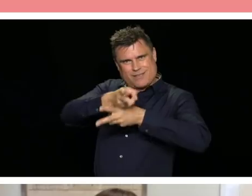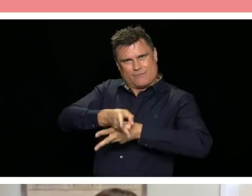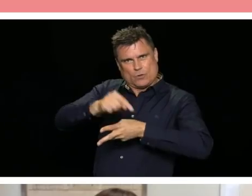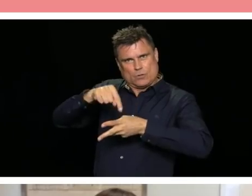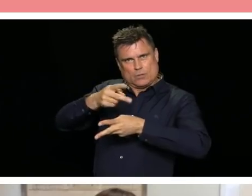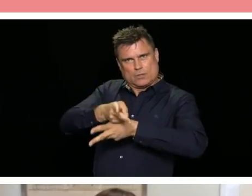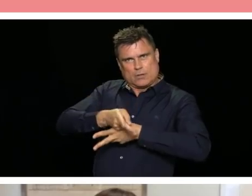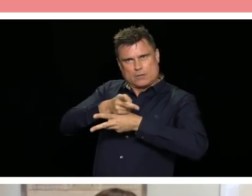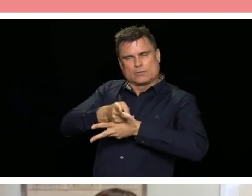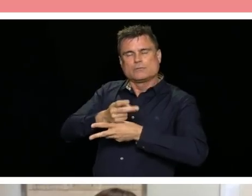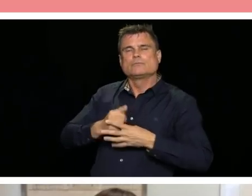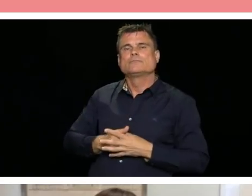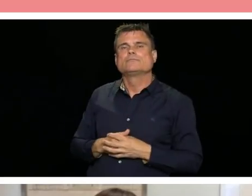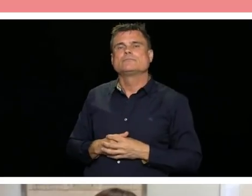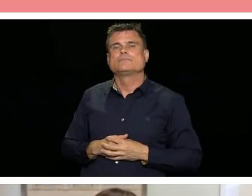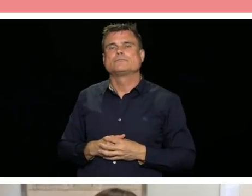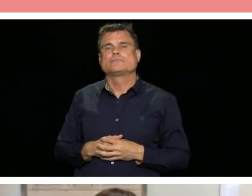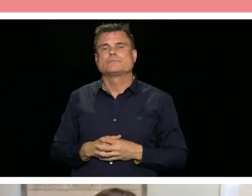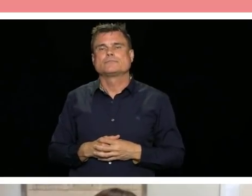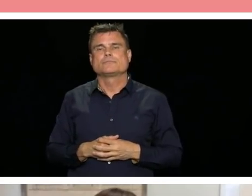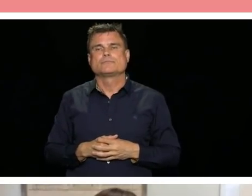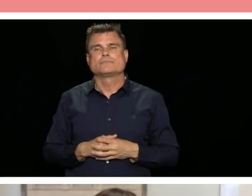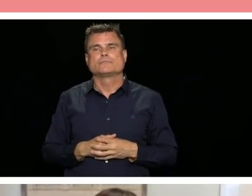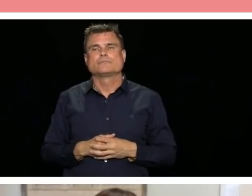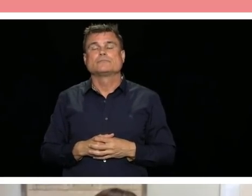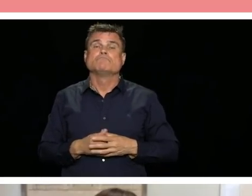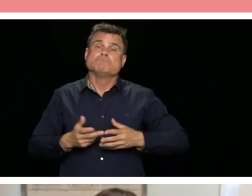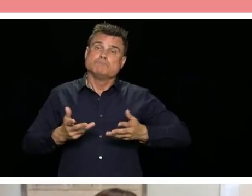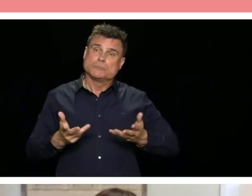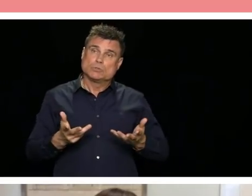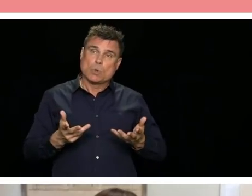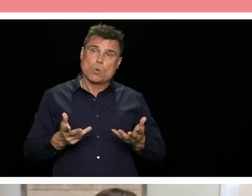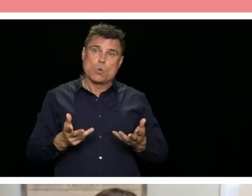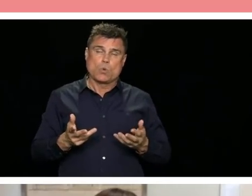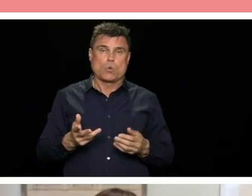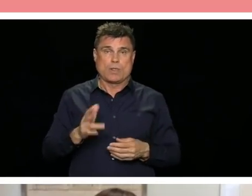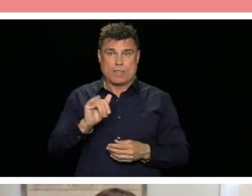with similar or one or two